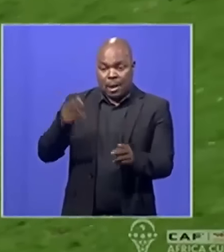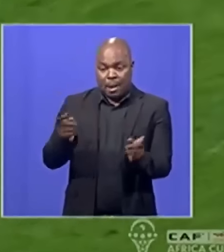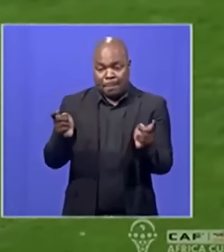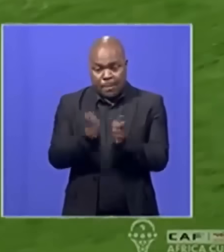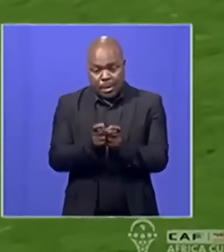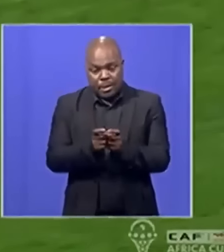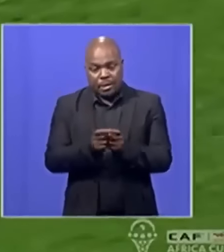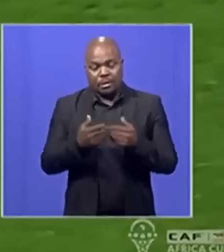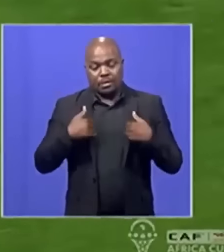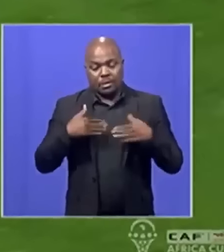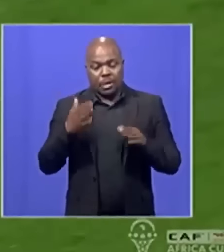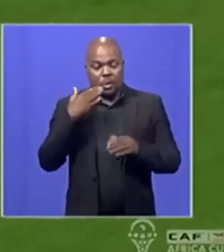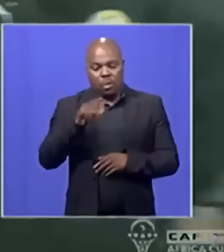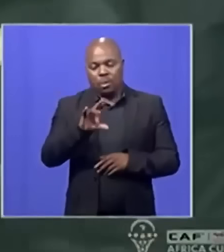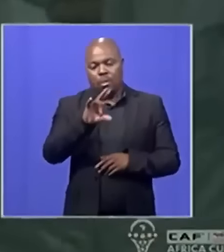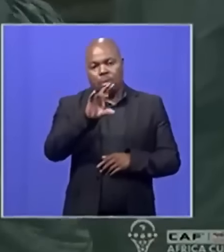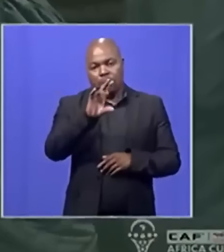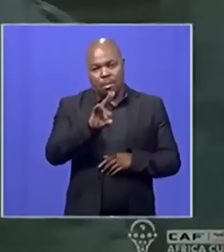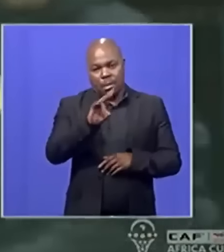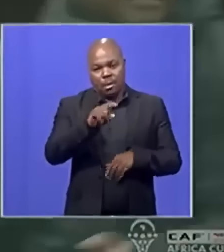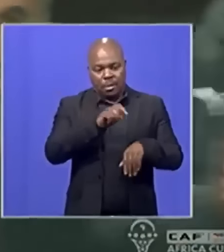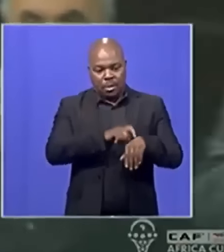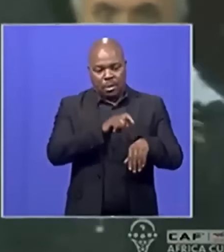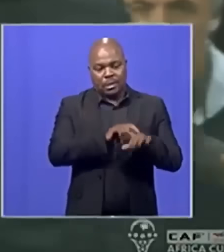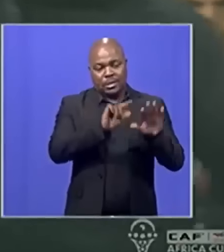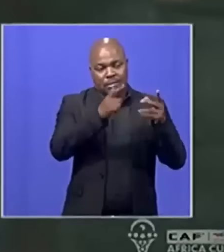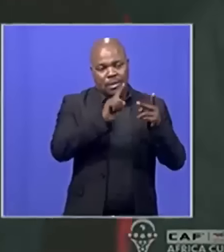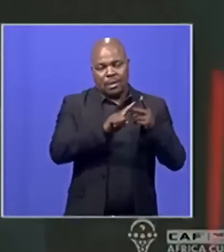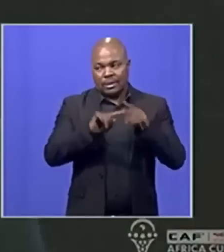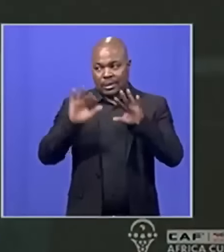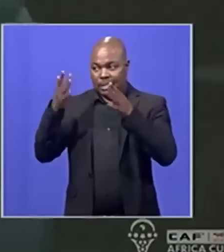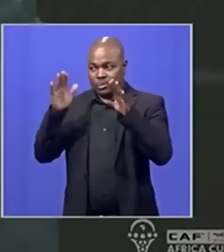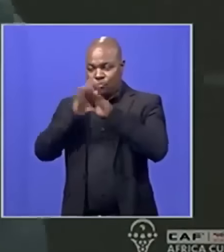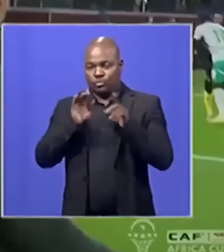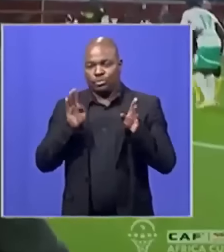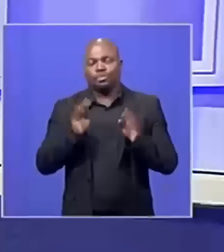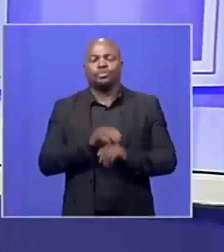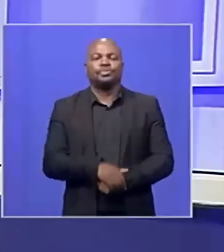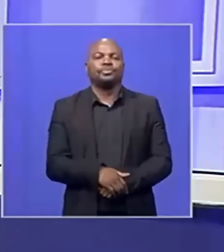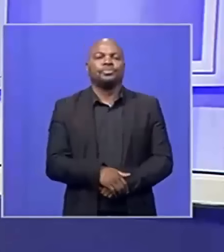tla thagoga ka la boraro ka iri ya bošupa le ya lesome bošego.